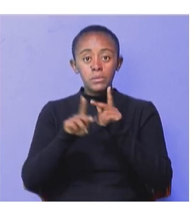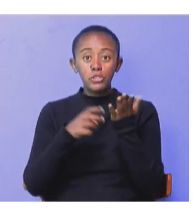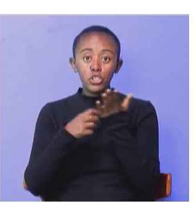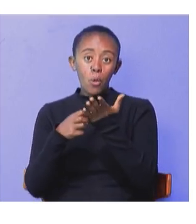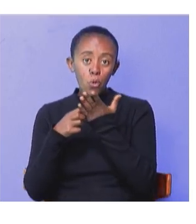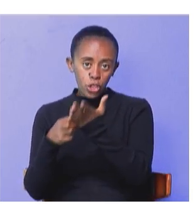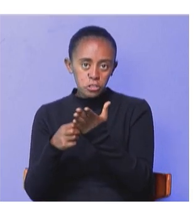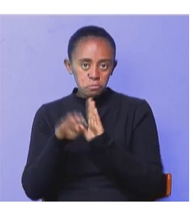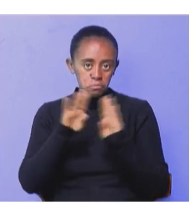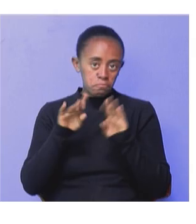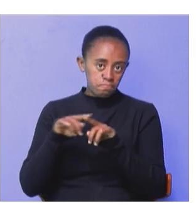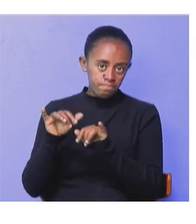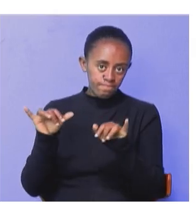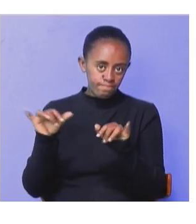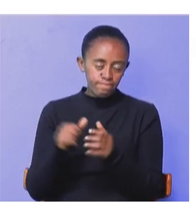transportation